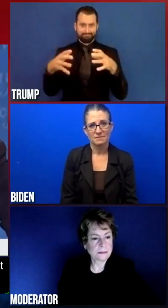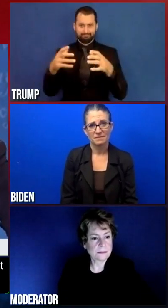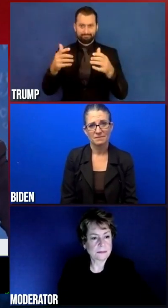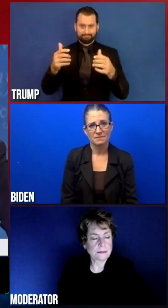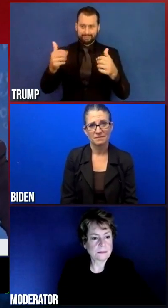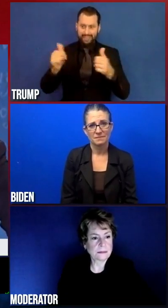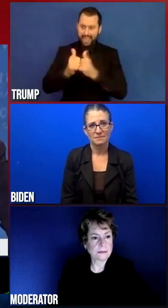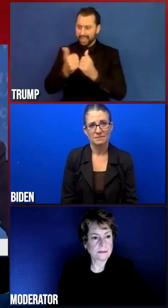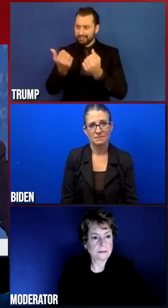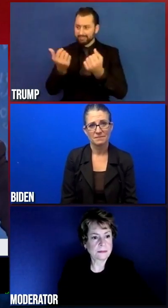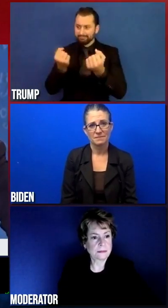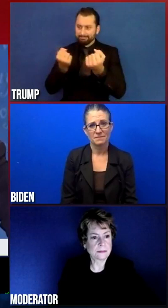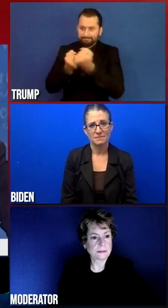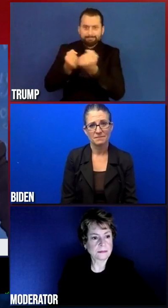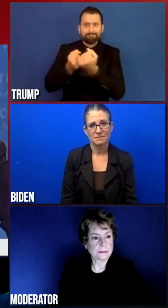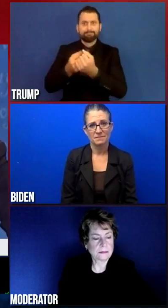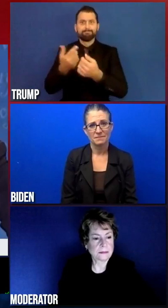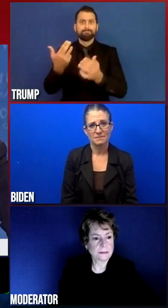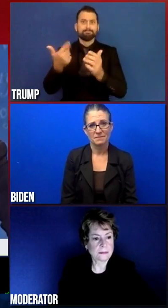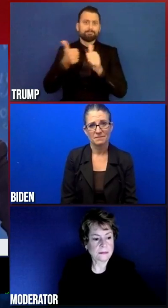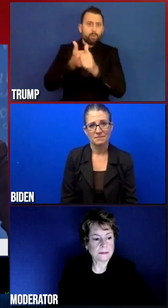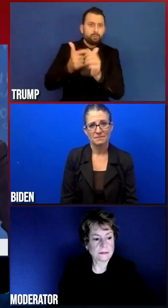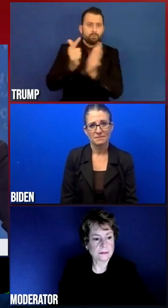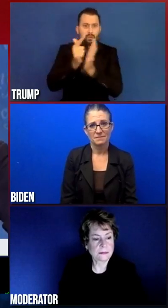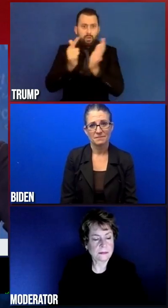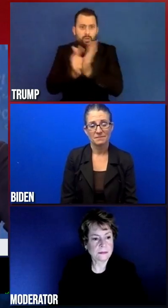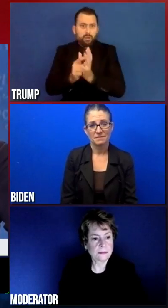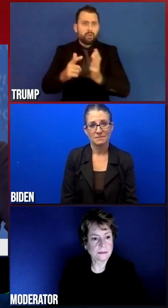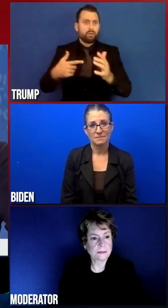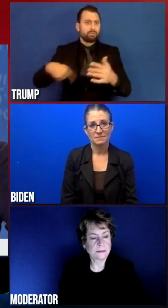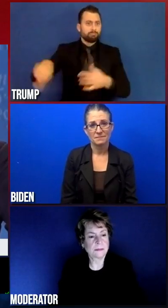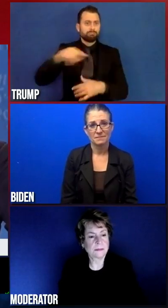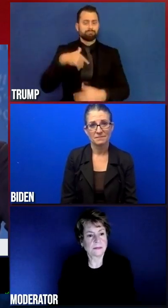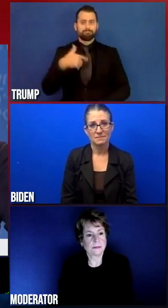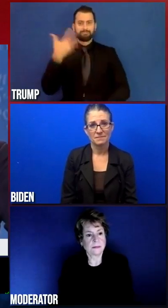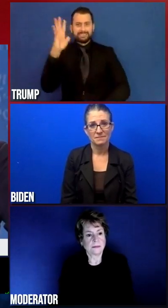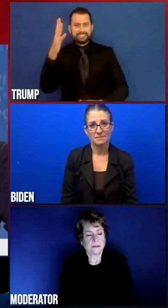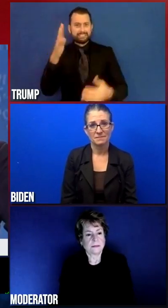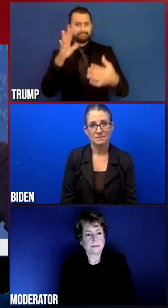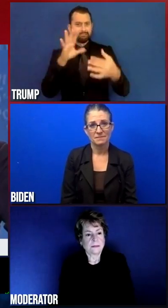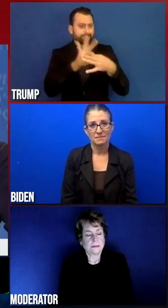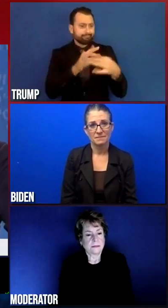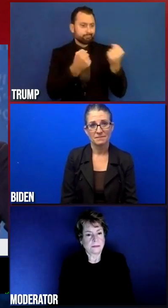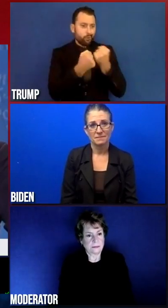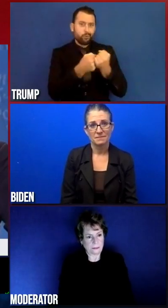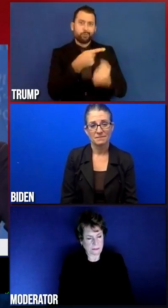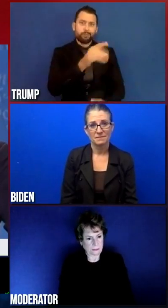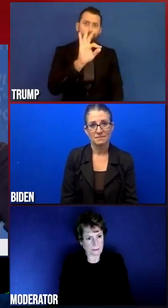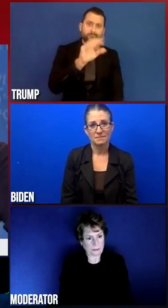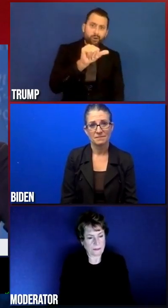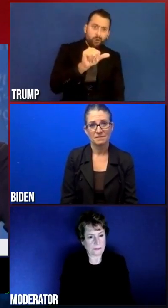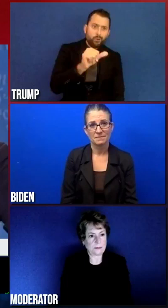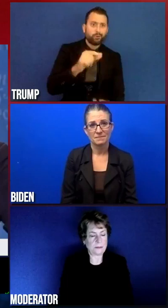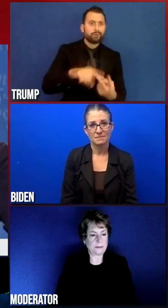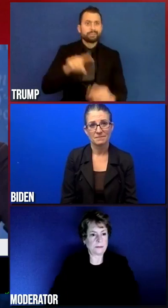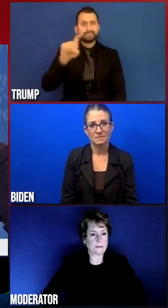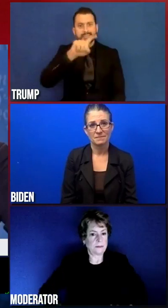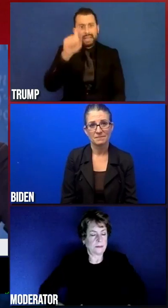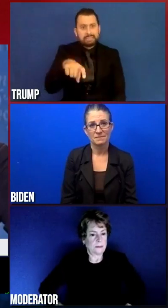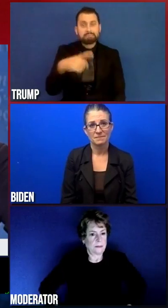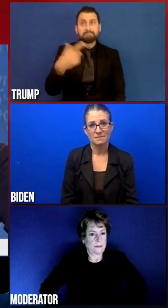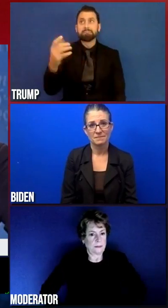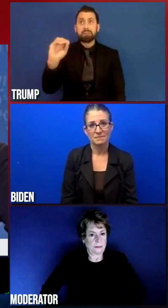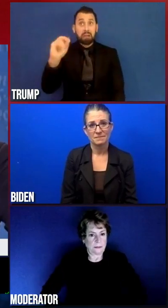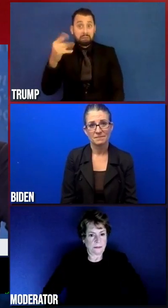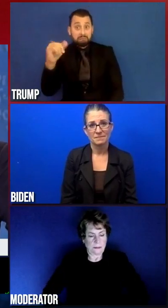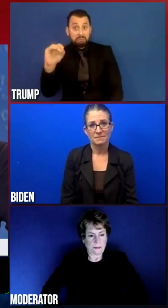have Ohio, I have Portland. The sheriff just came out today and he said, I support President Trump. I